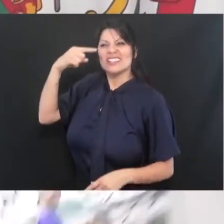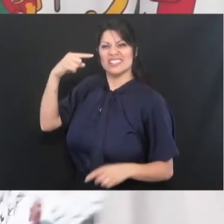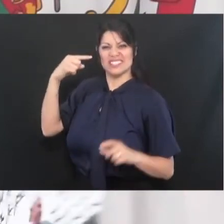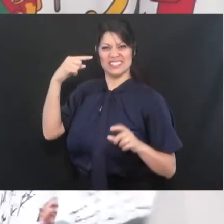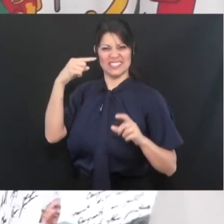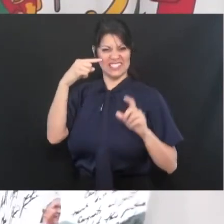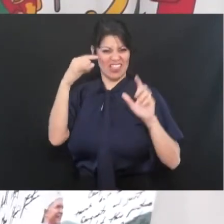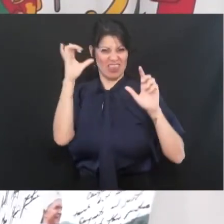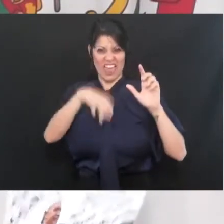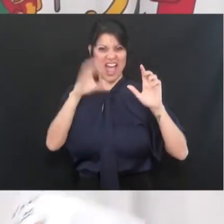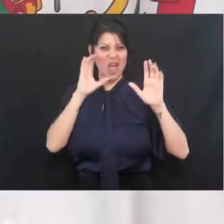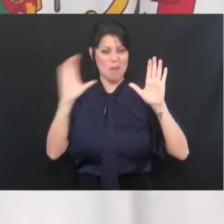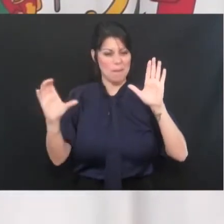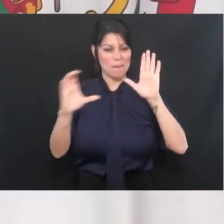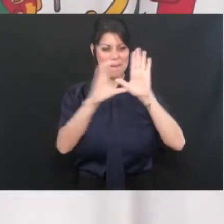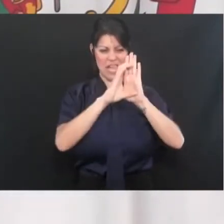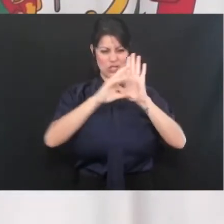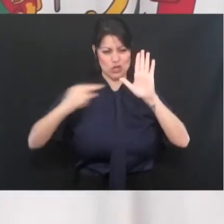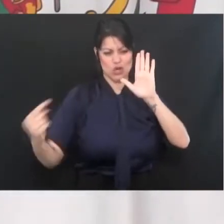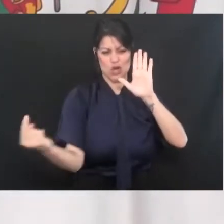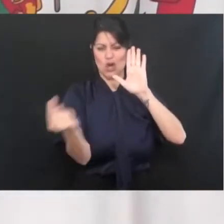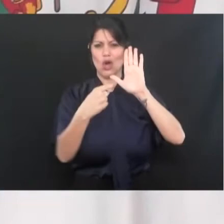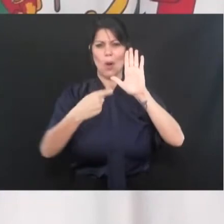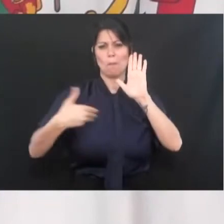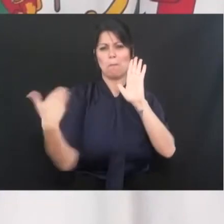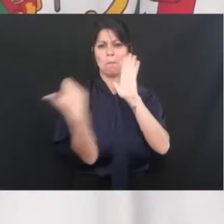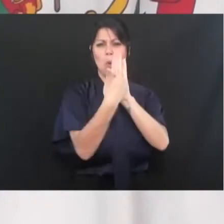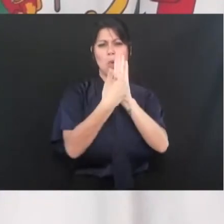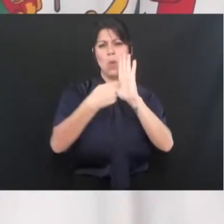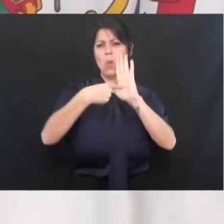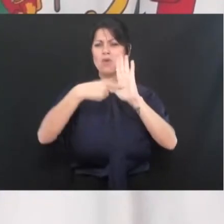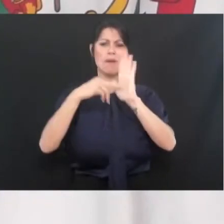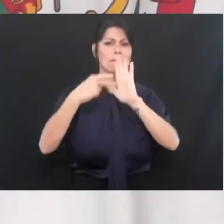is saying. This picture is saying